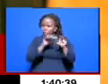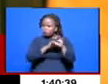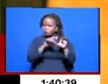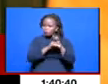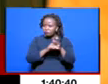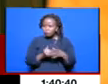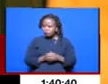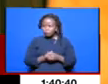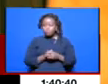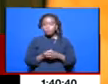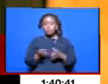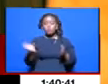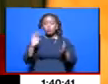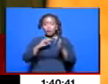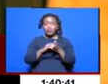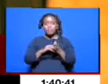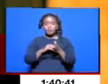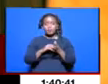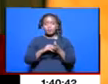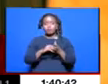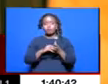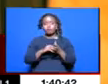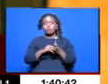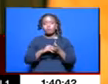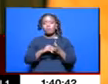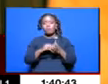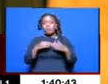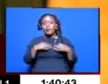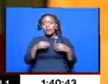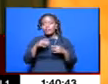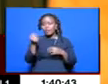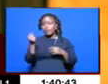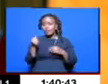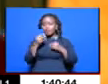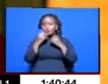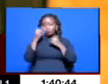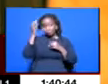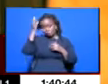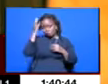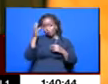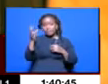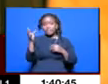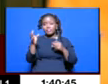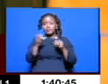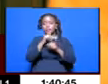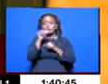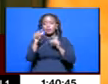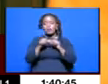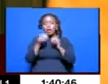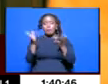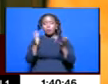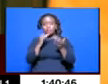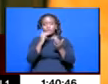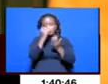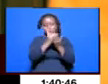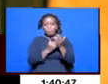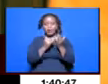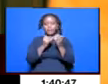then my attention has been drawn to the contents of paragraph 5 of